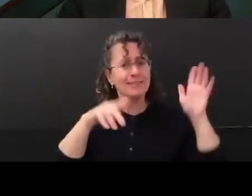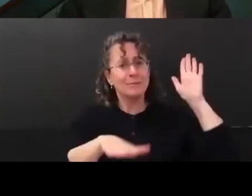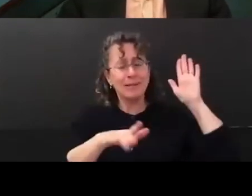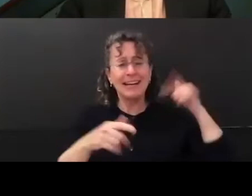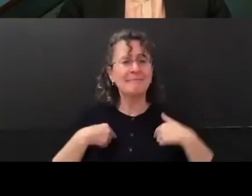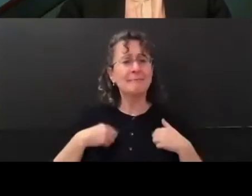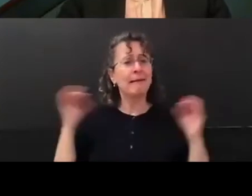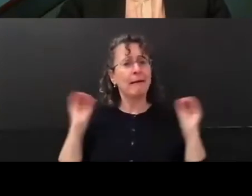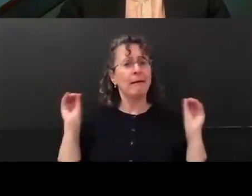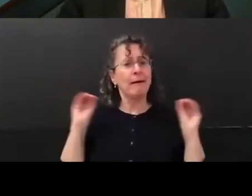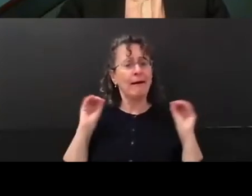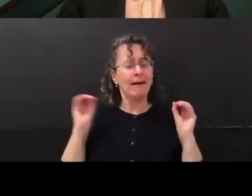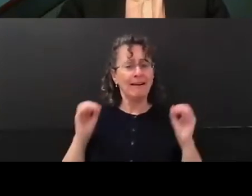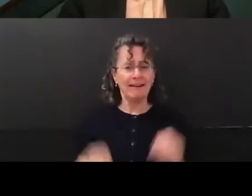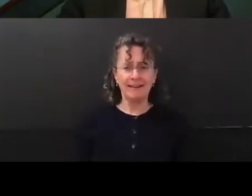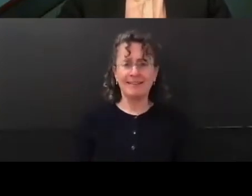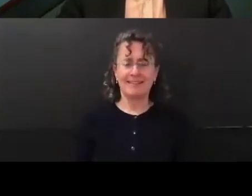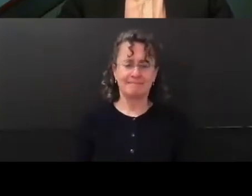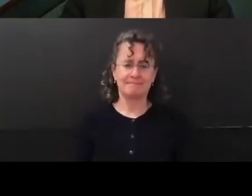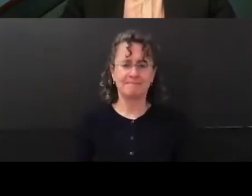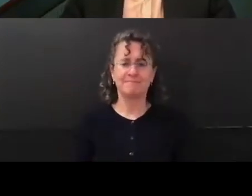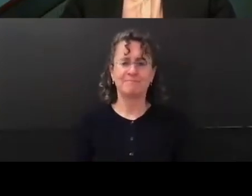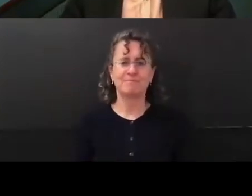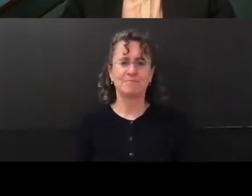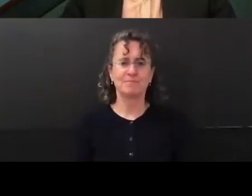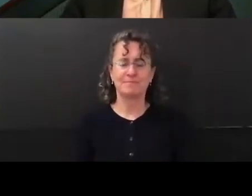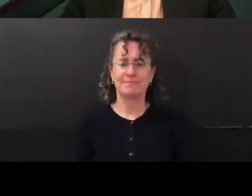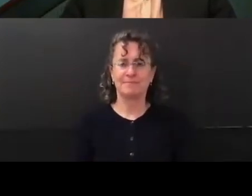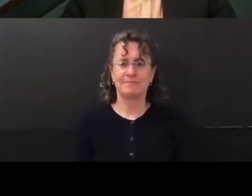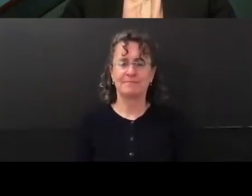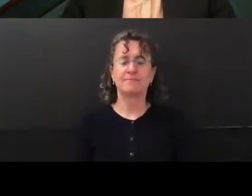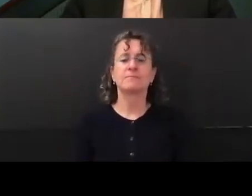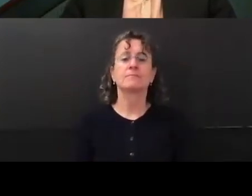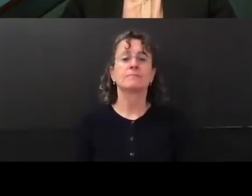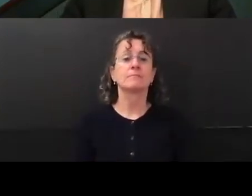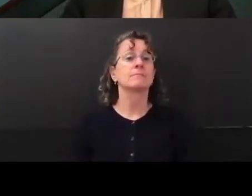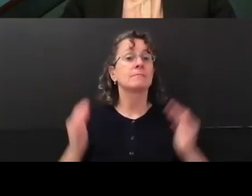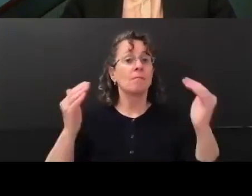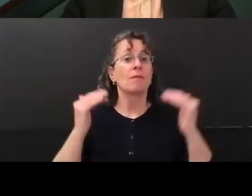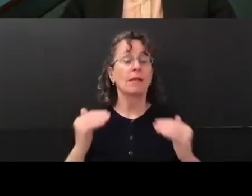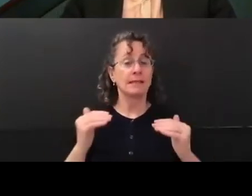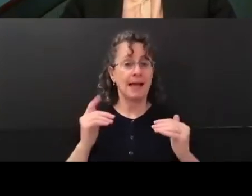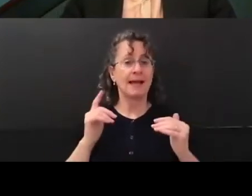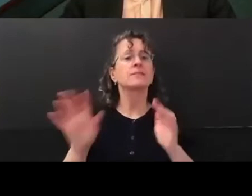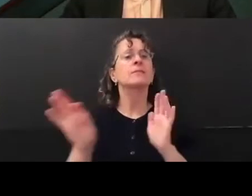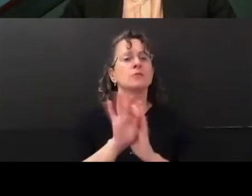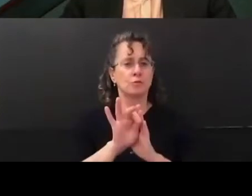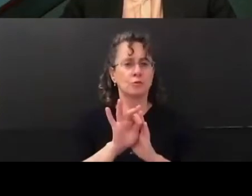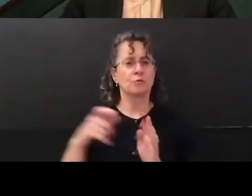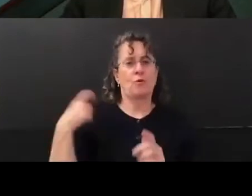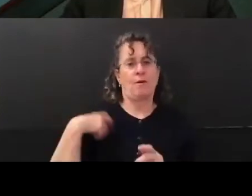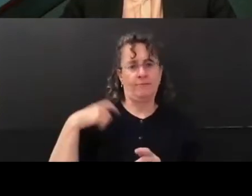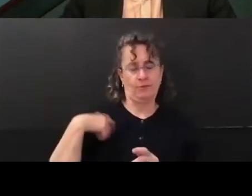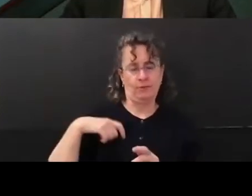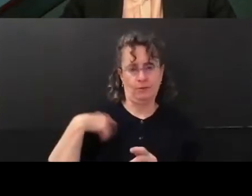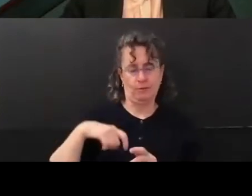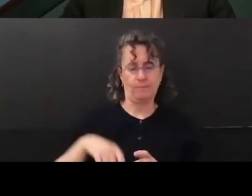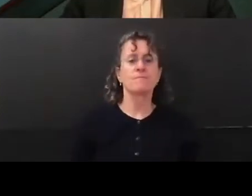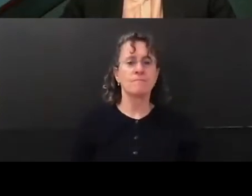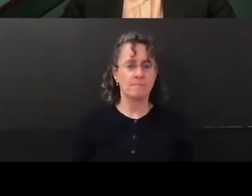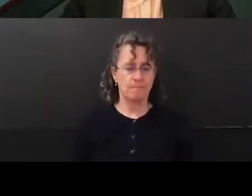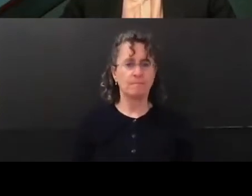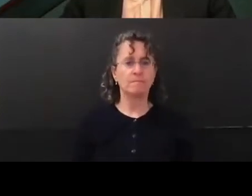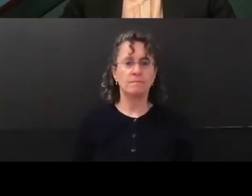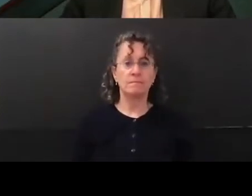Hillary. So the next order of business is election of officers. And I would like to know if there are